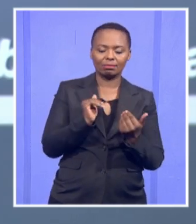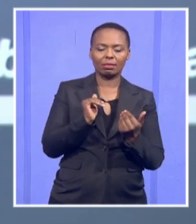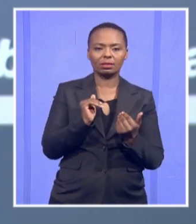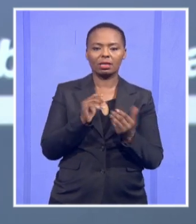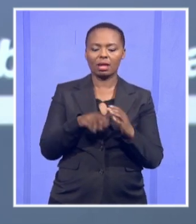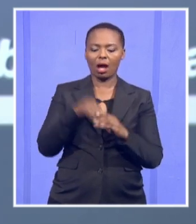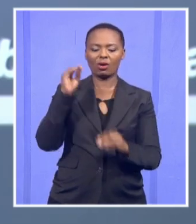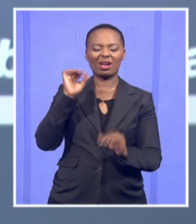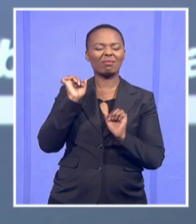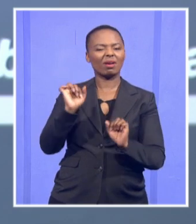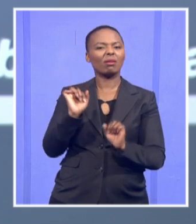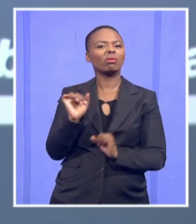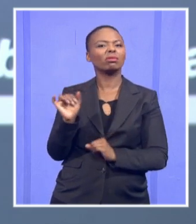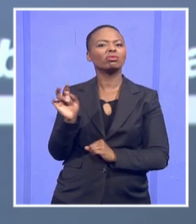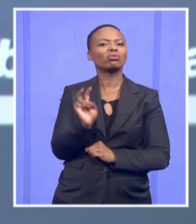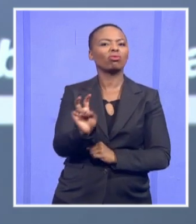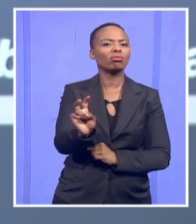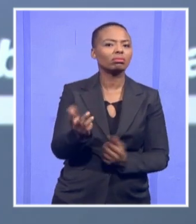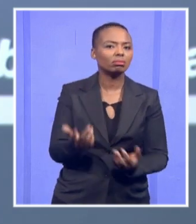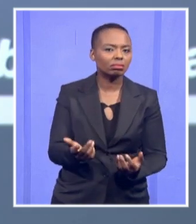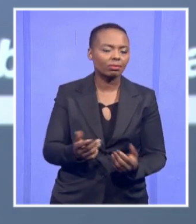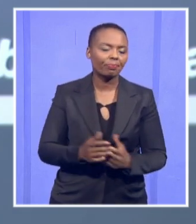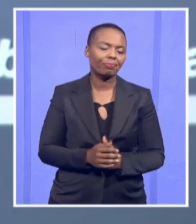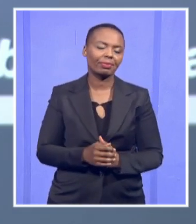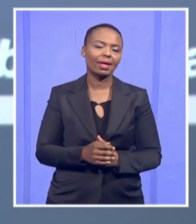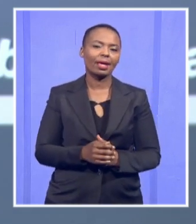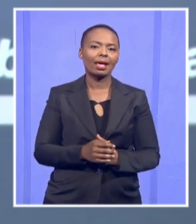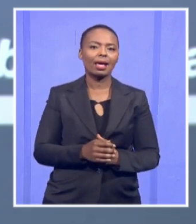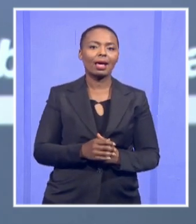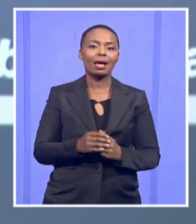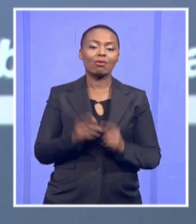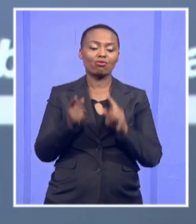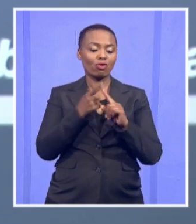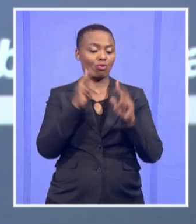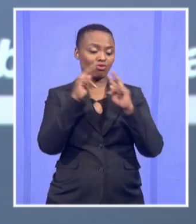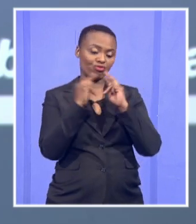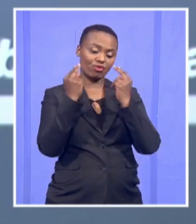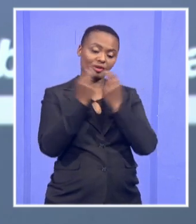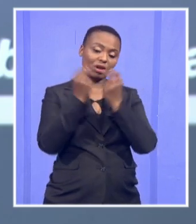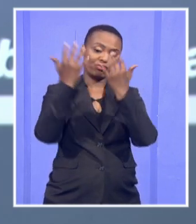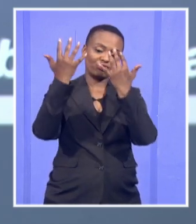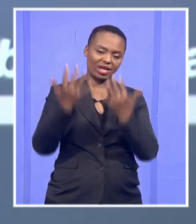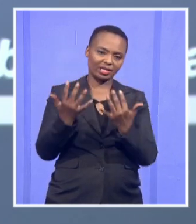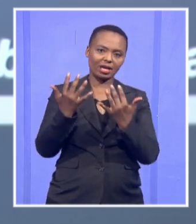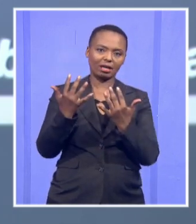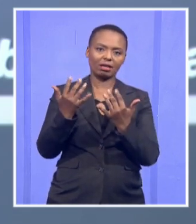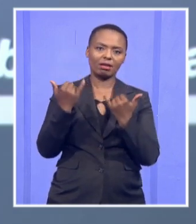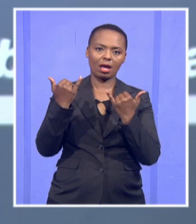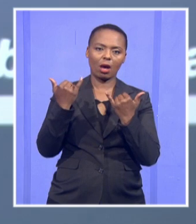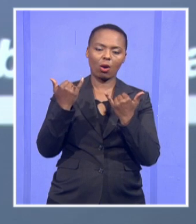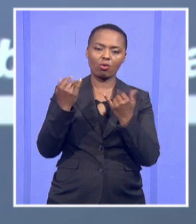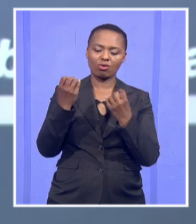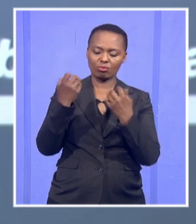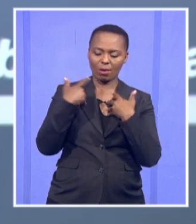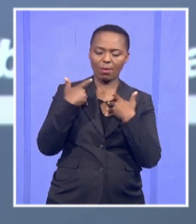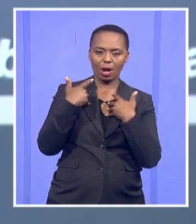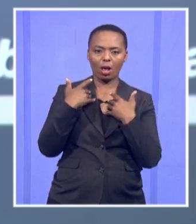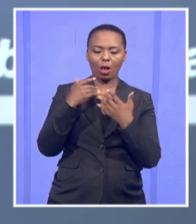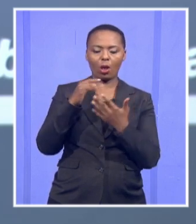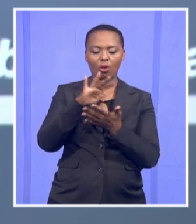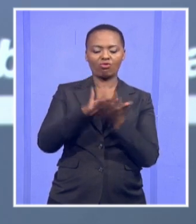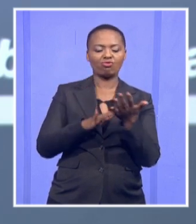thereof. Again, the National Treasury has issued the local government framework